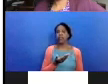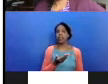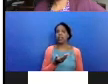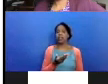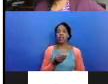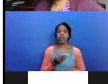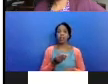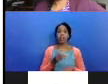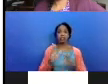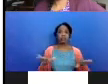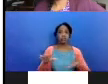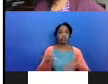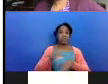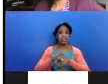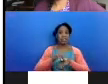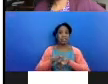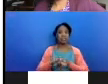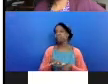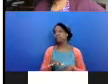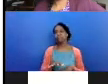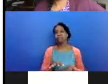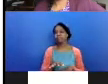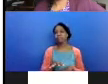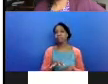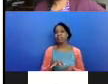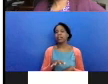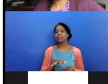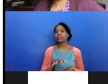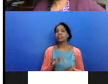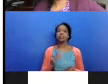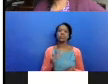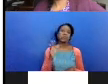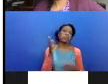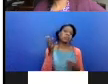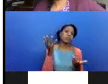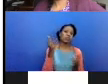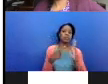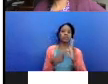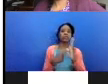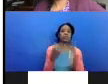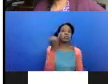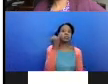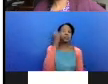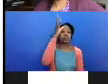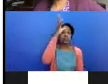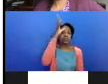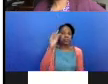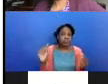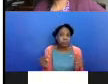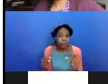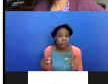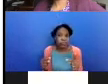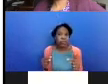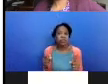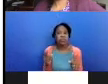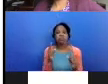an extension of the parent who did the harm. So if it's a dad, being able to try and repair the